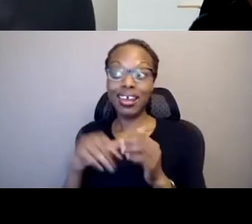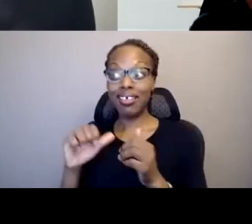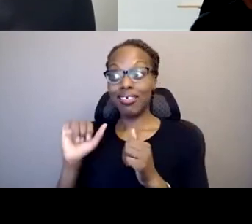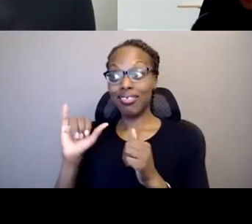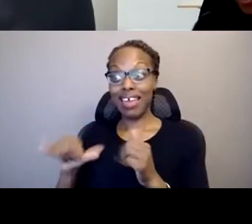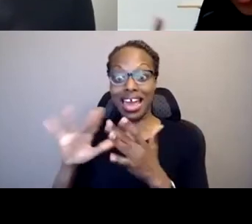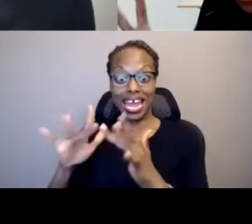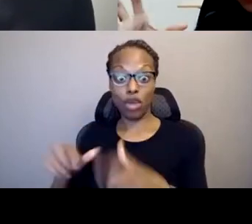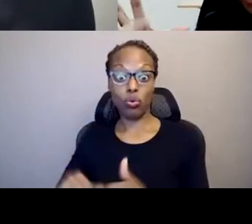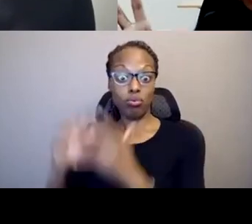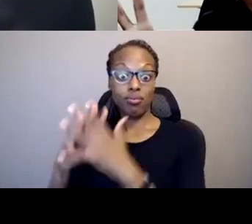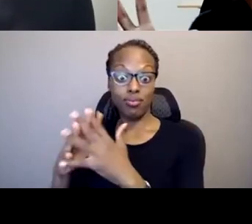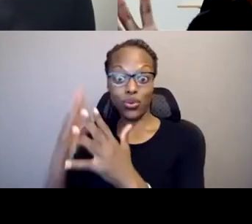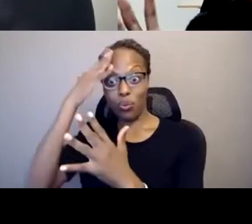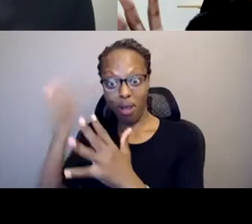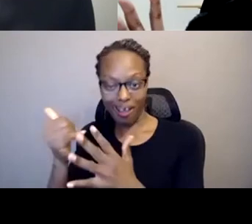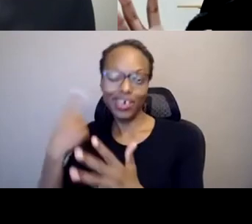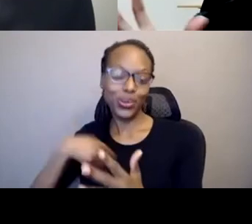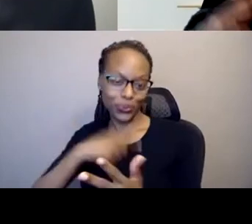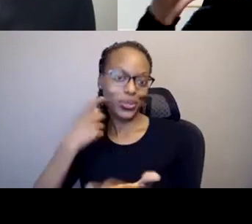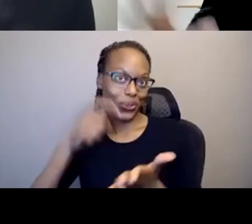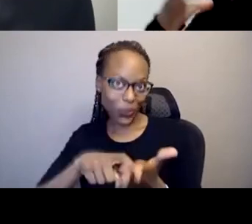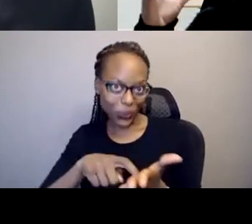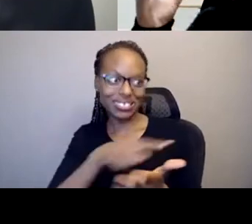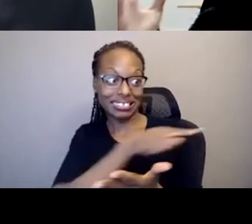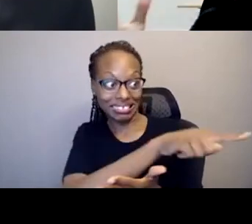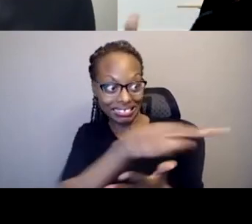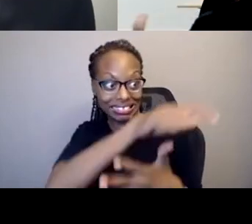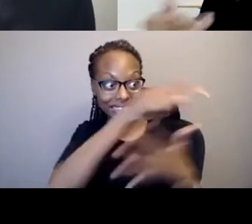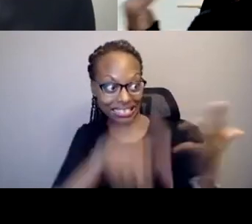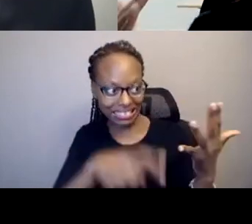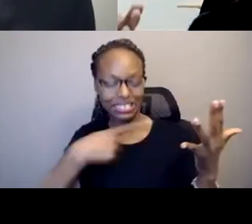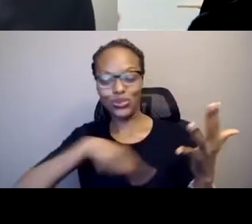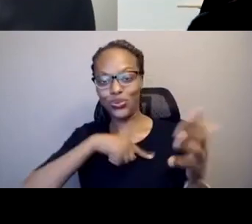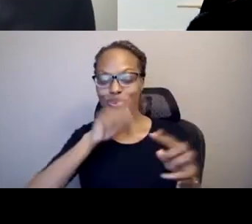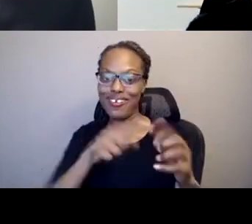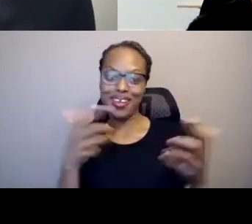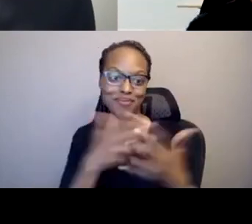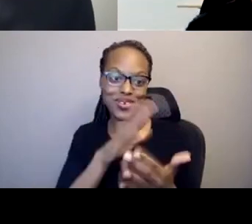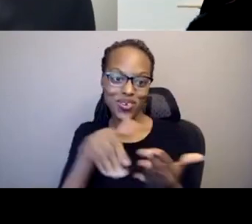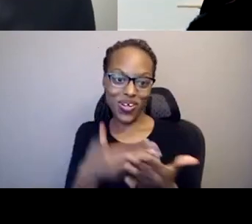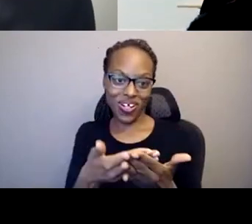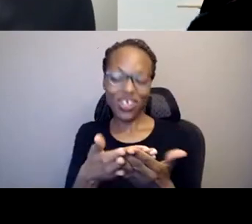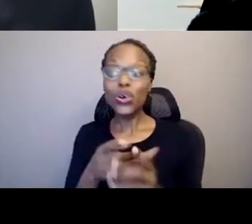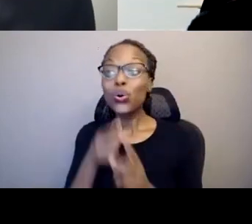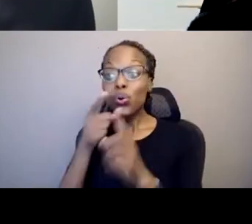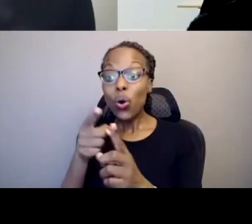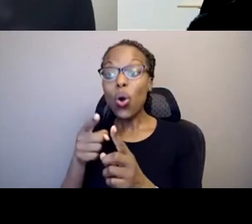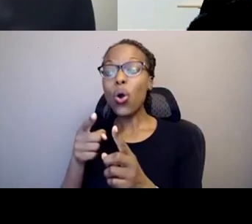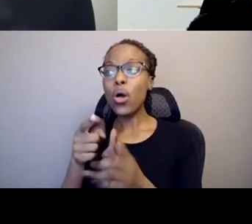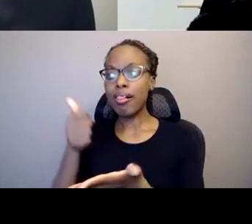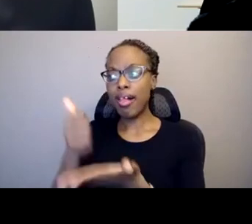of foster that exposure and learning, and making sure folks know about groups that they didn't know about before, building